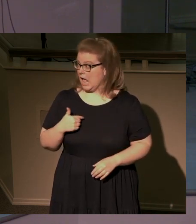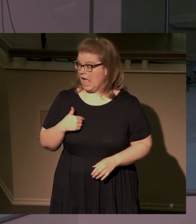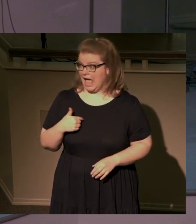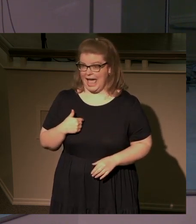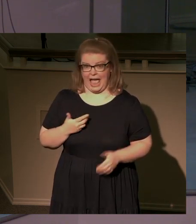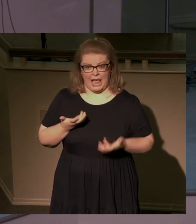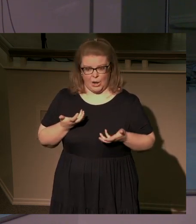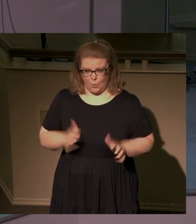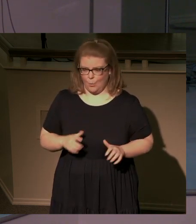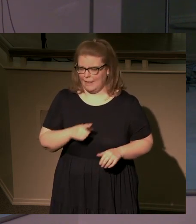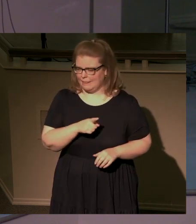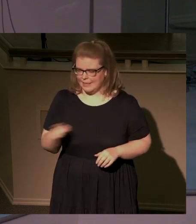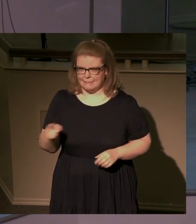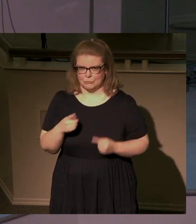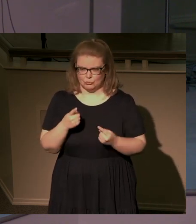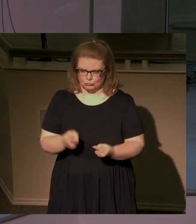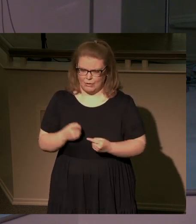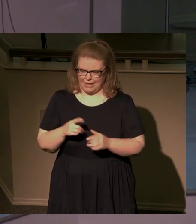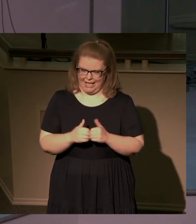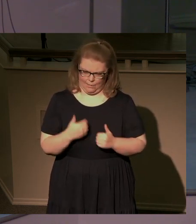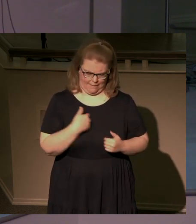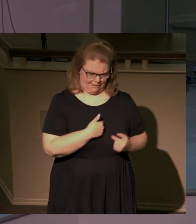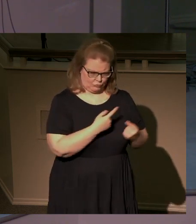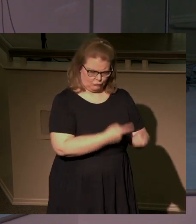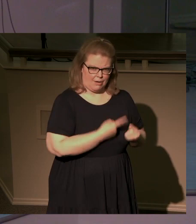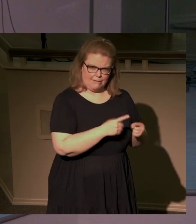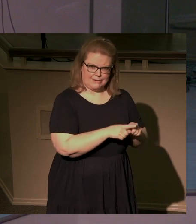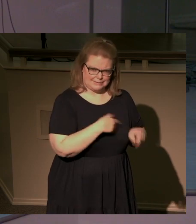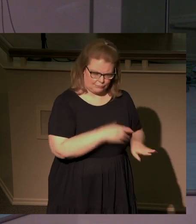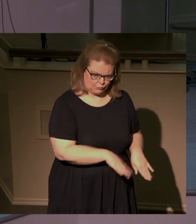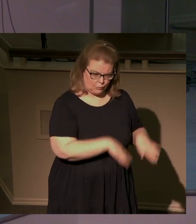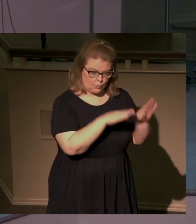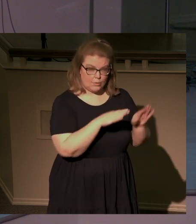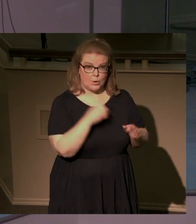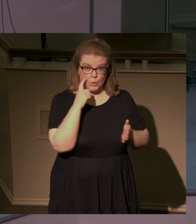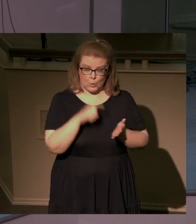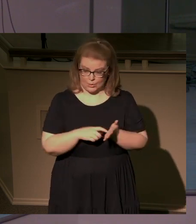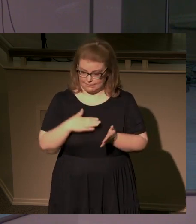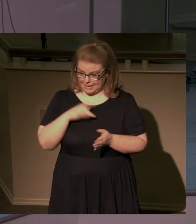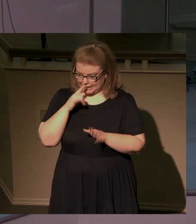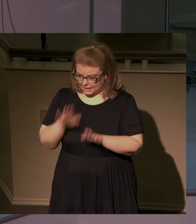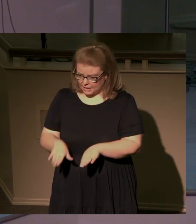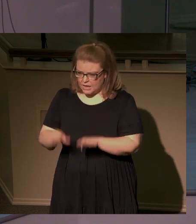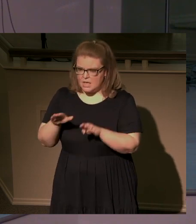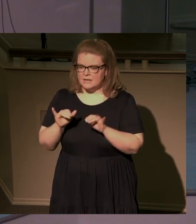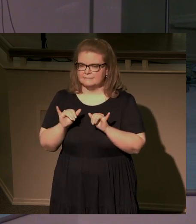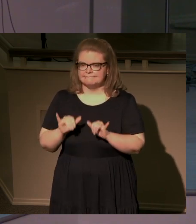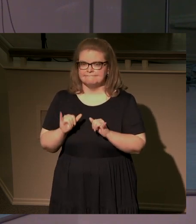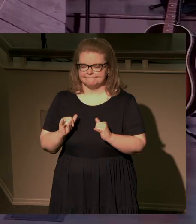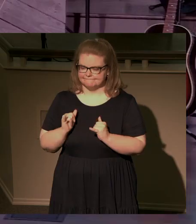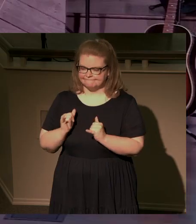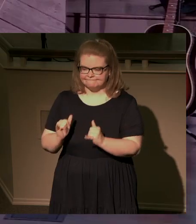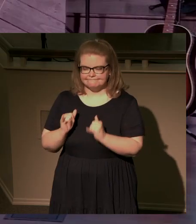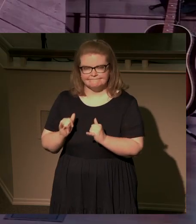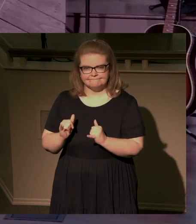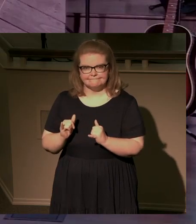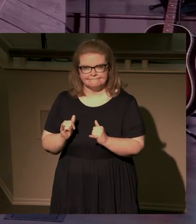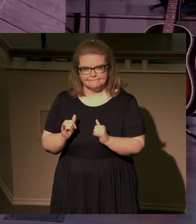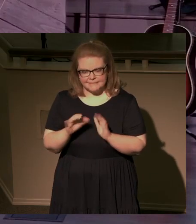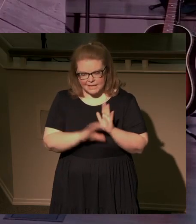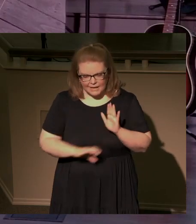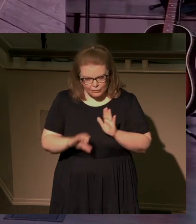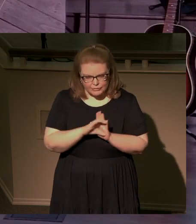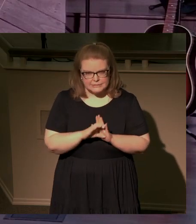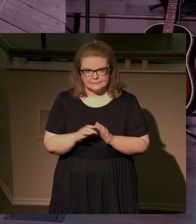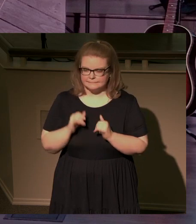them to struggle in some of the ways I struggled. And I noticed as my kids got older that they struggled in those character qualities exactly